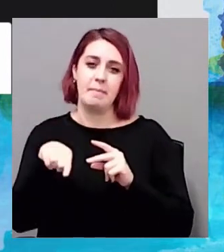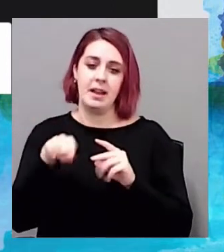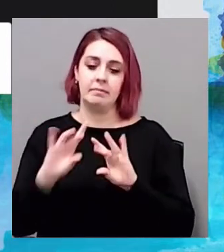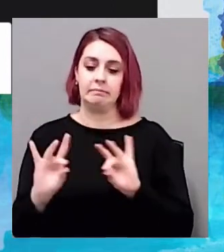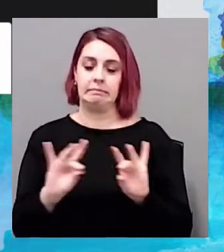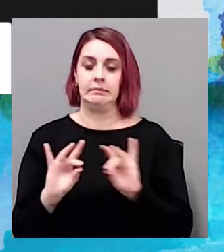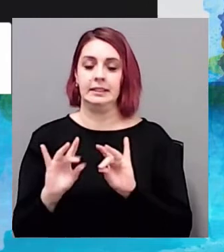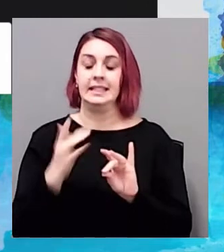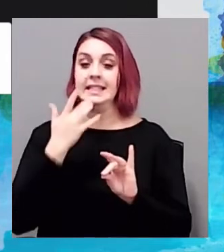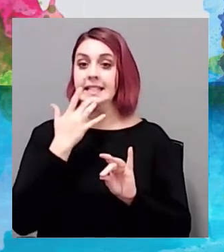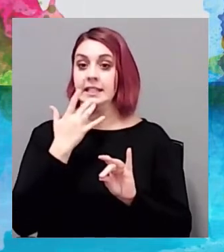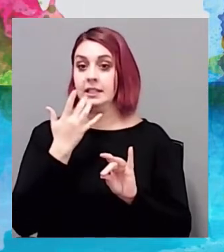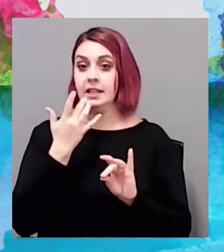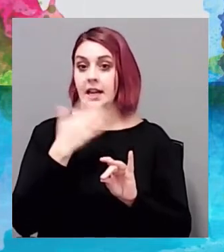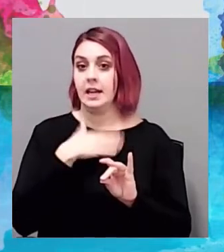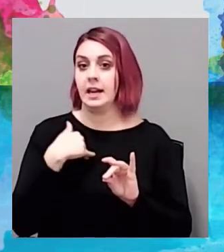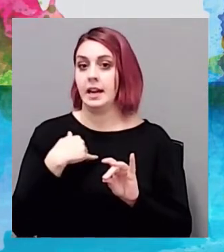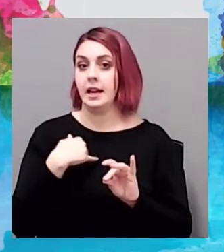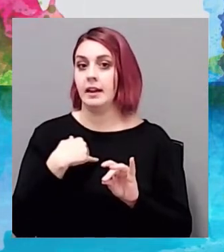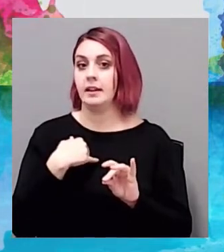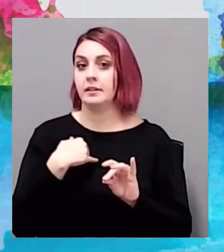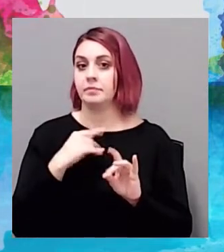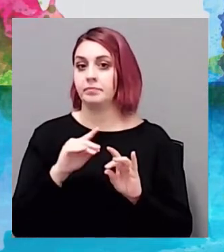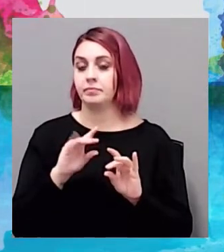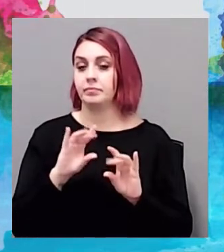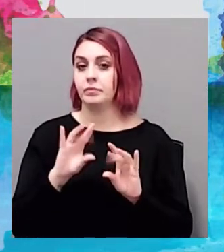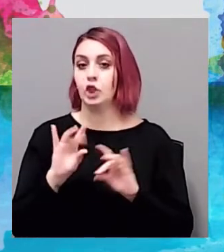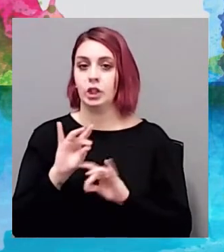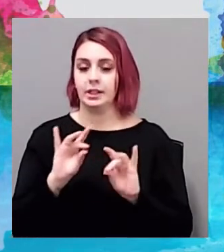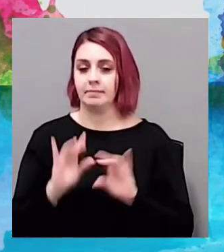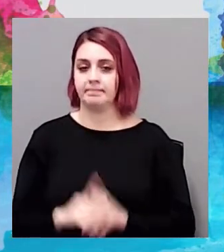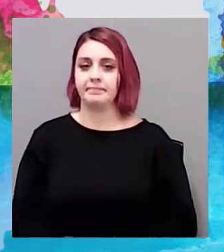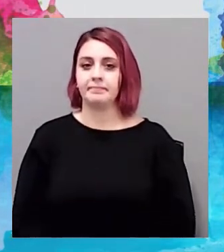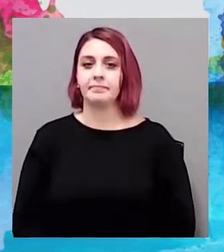so with the sense of touch, you can explore the painting.